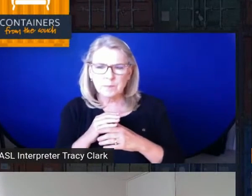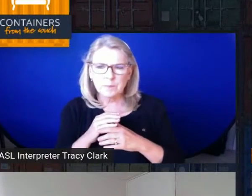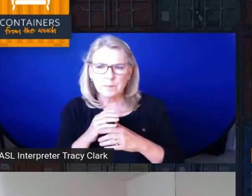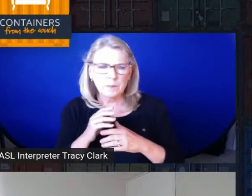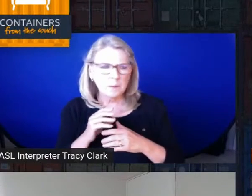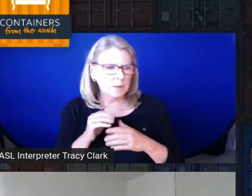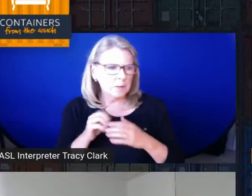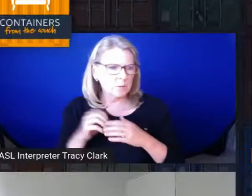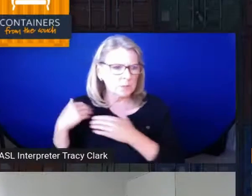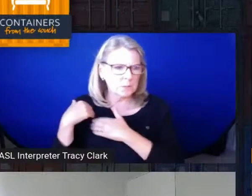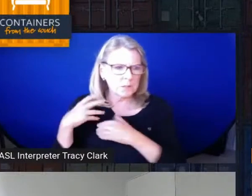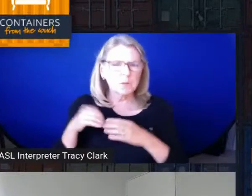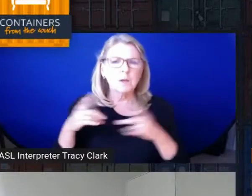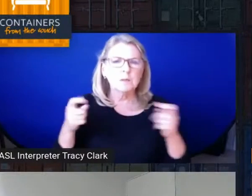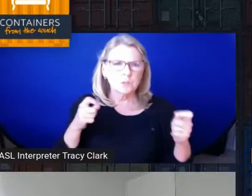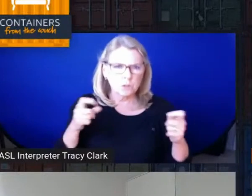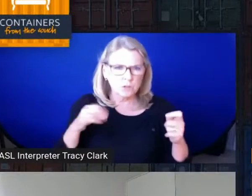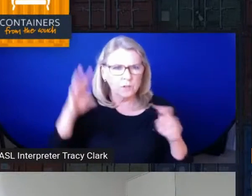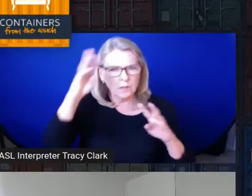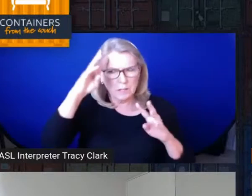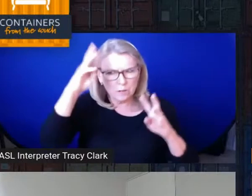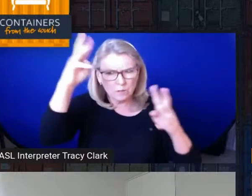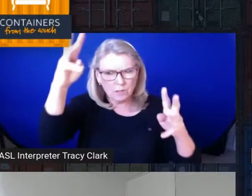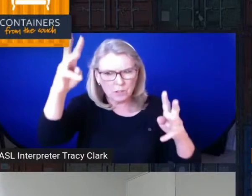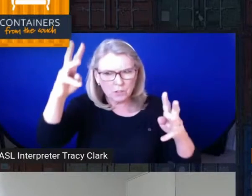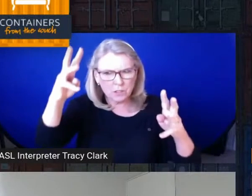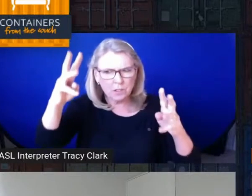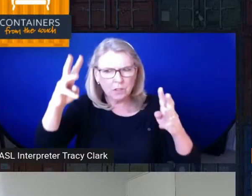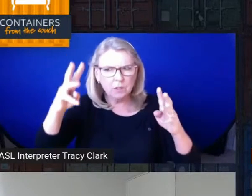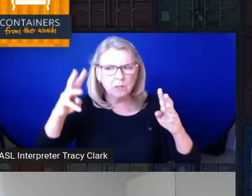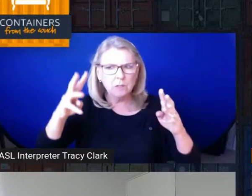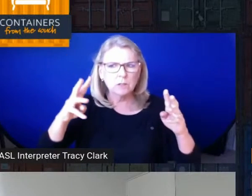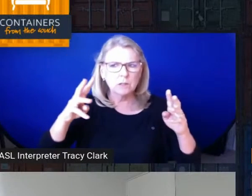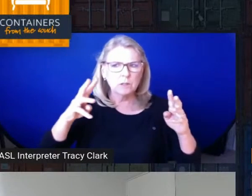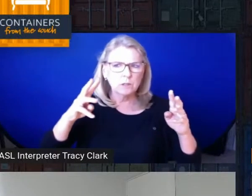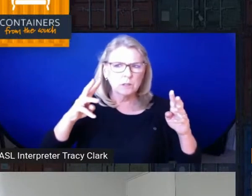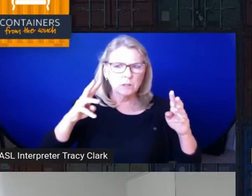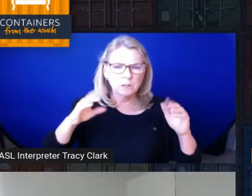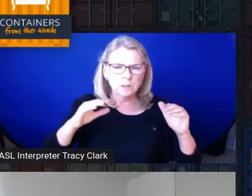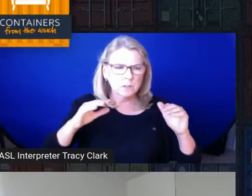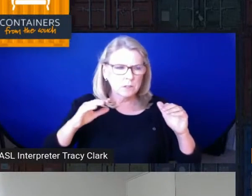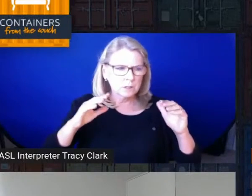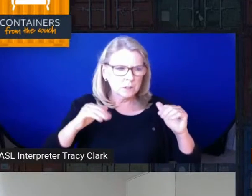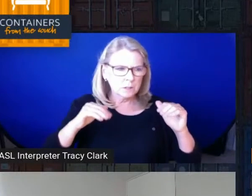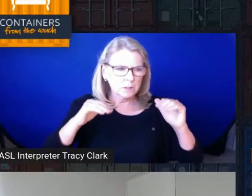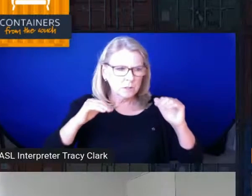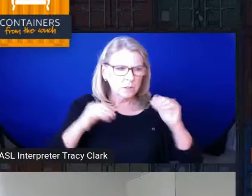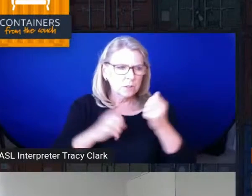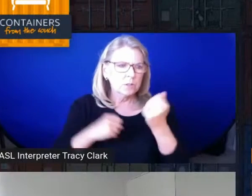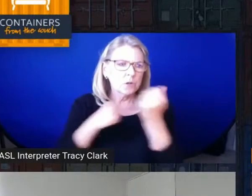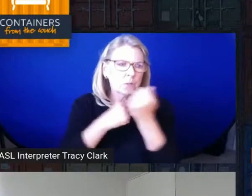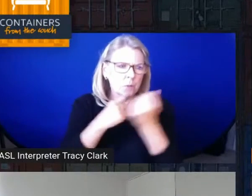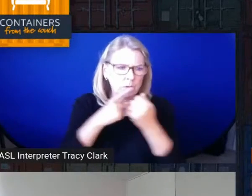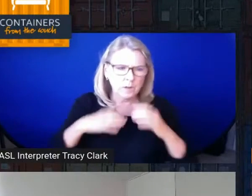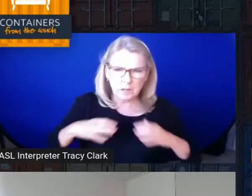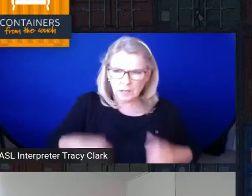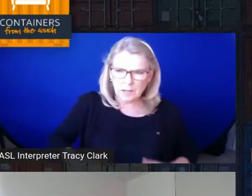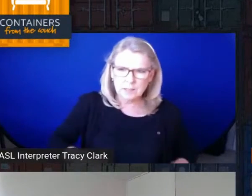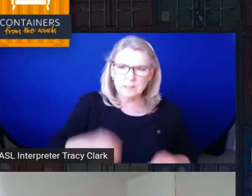of innovation, portfolio, and also supporting our client in their digital transformation. And this is